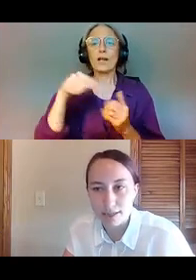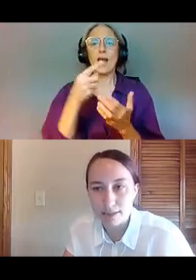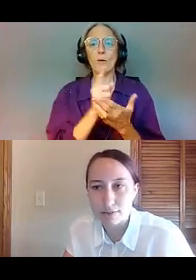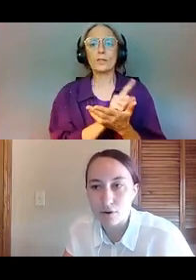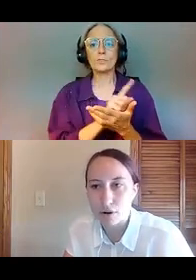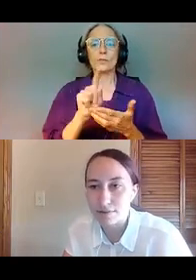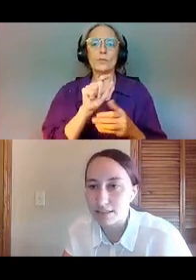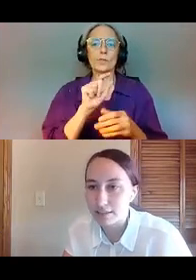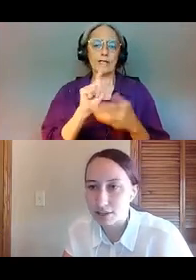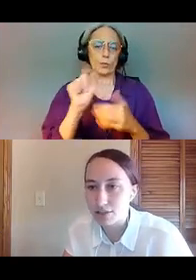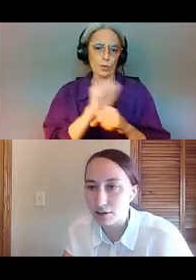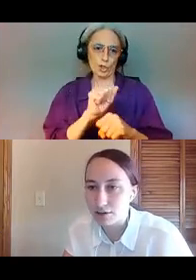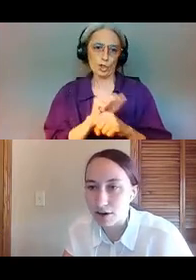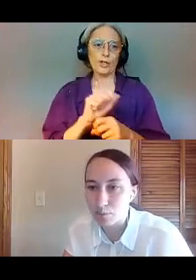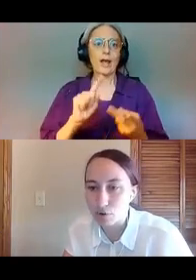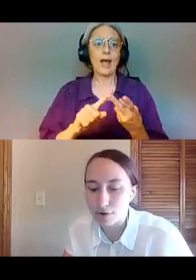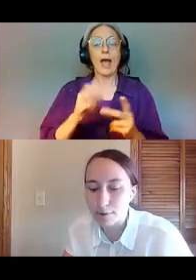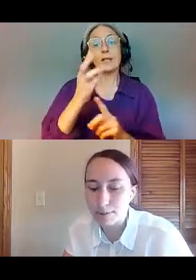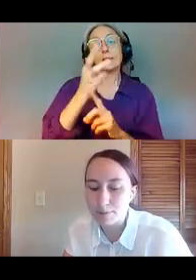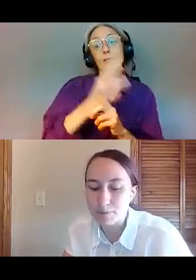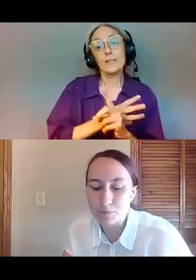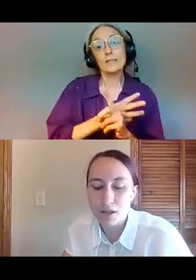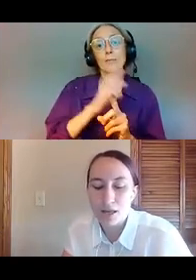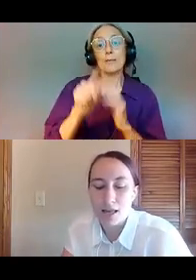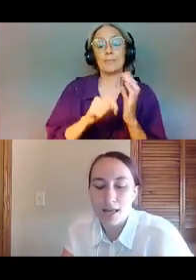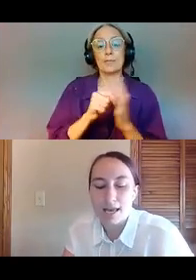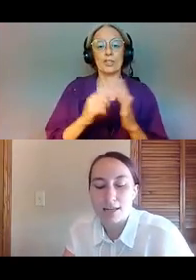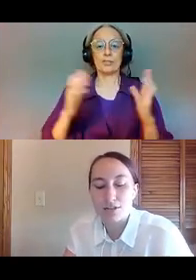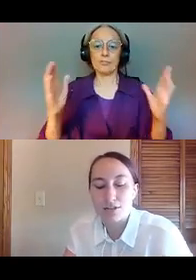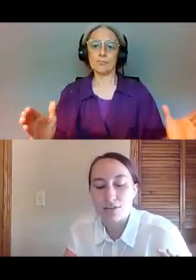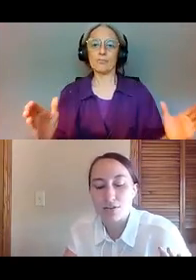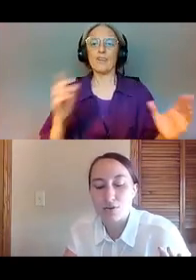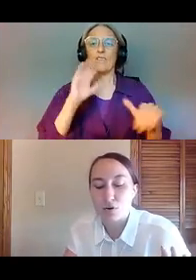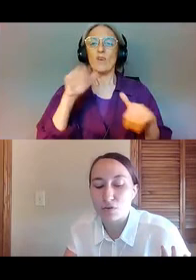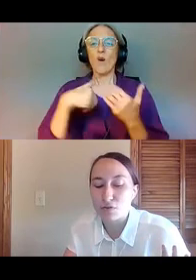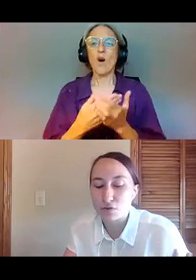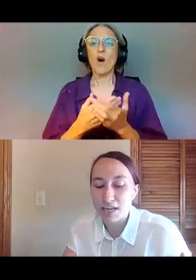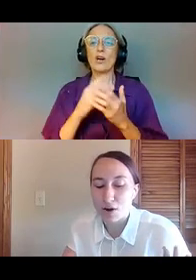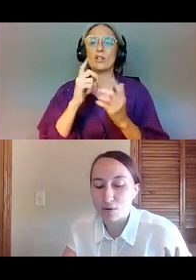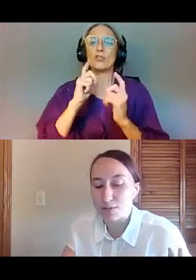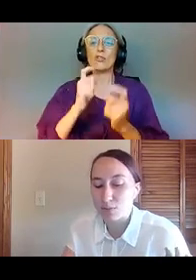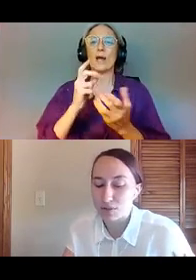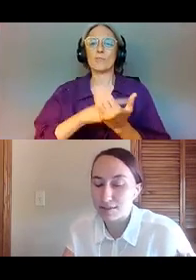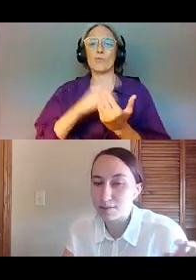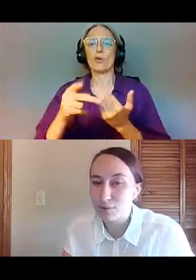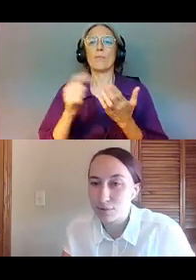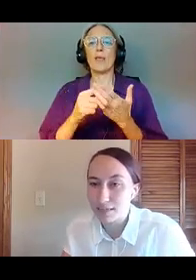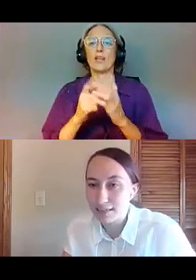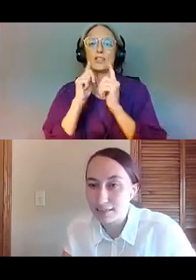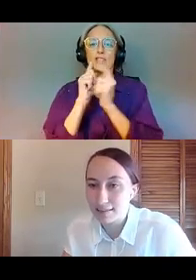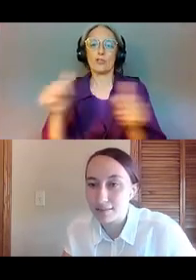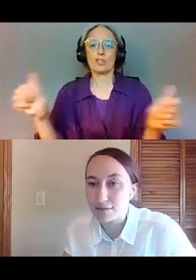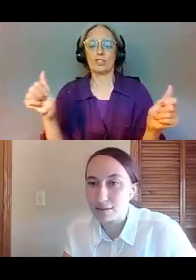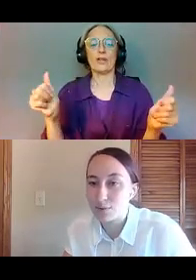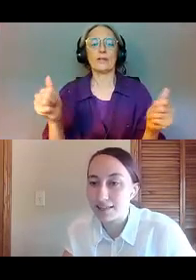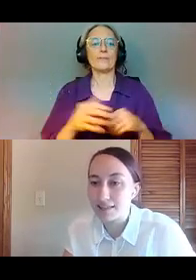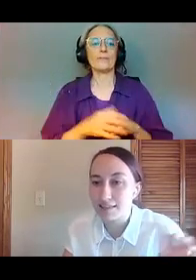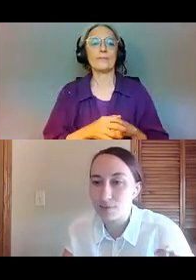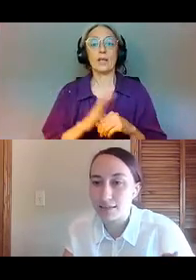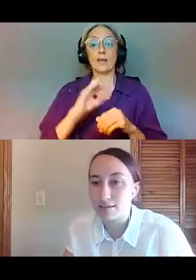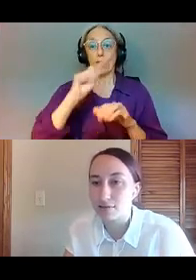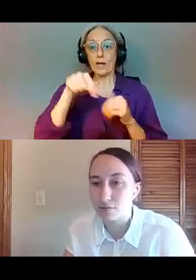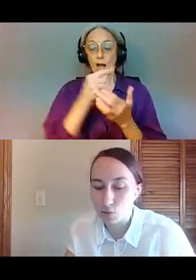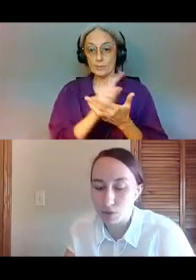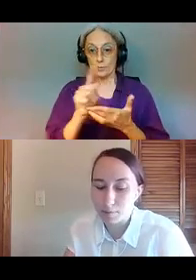reporting period for all of the discretionary grant programs. And so 40 hours worked per week for